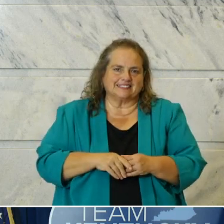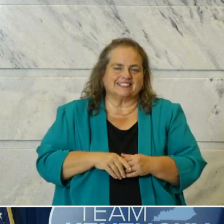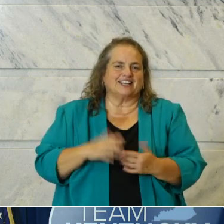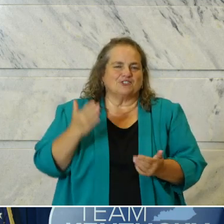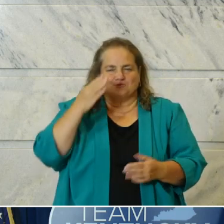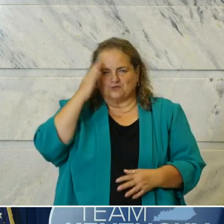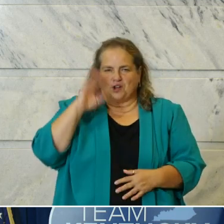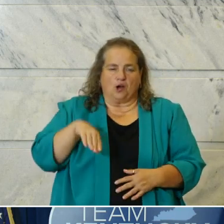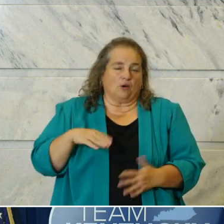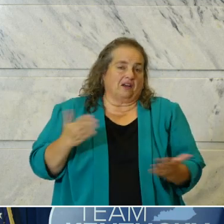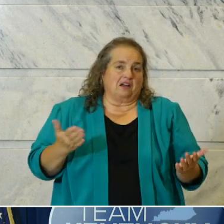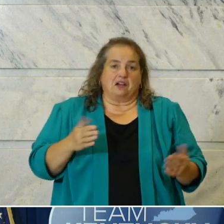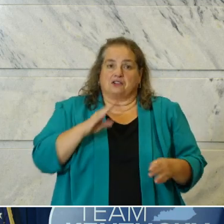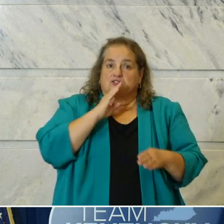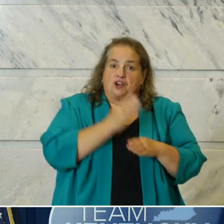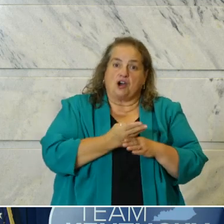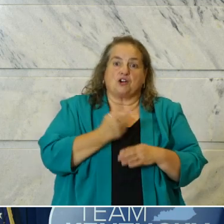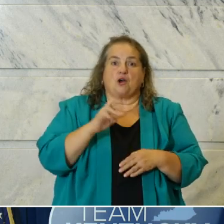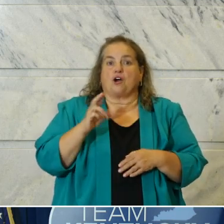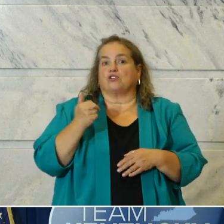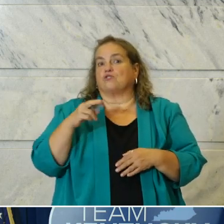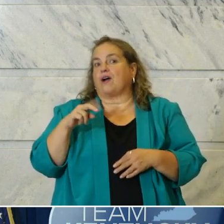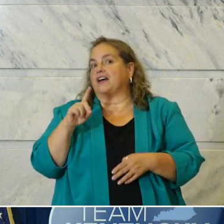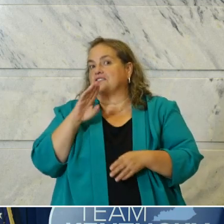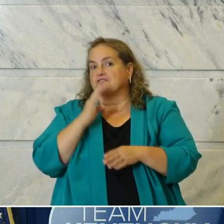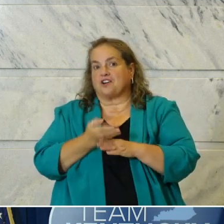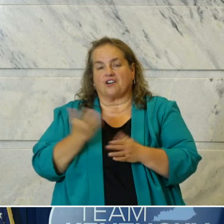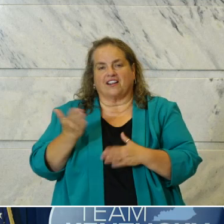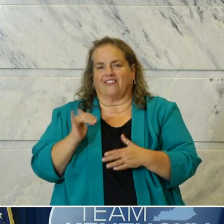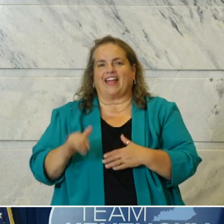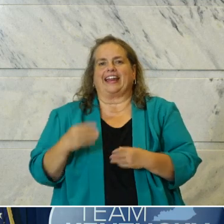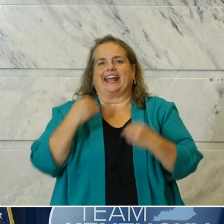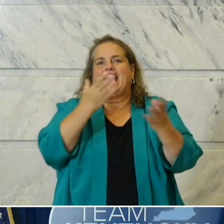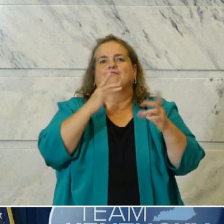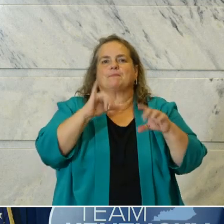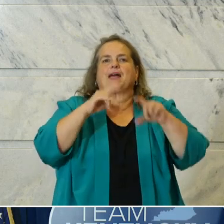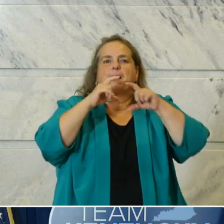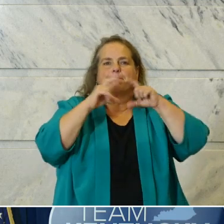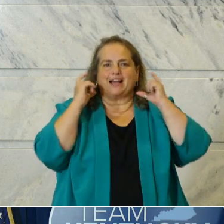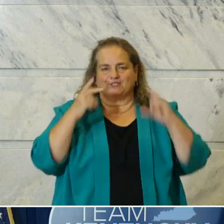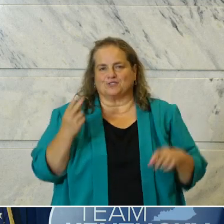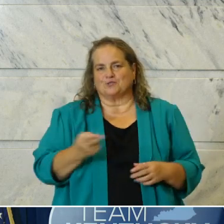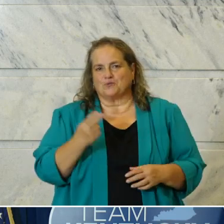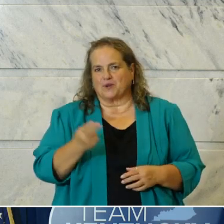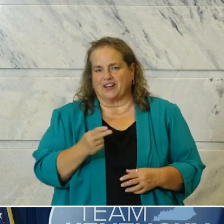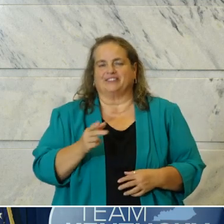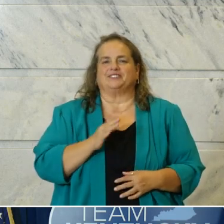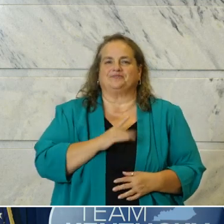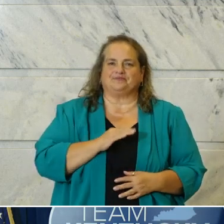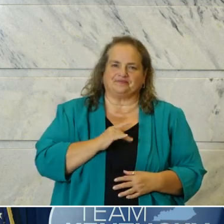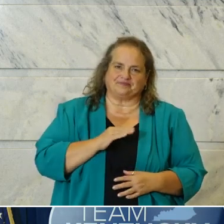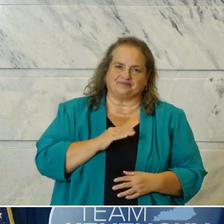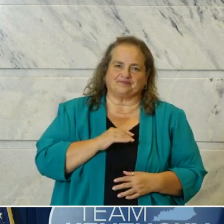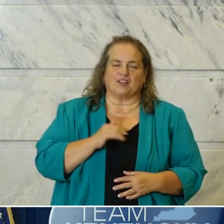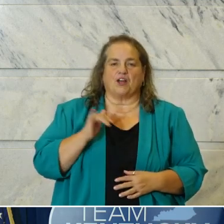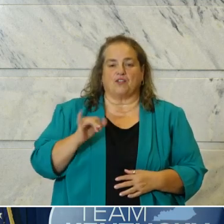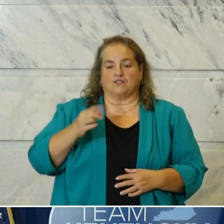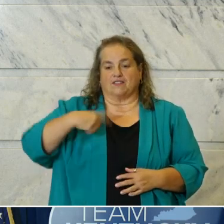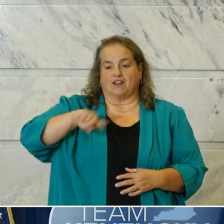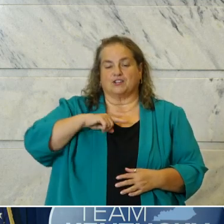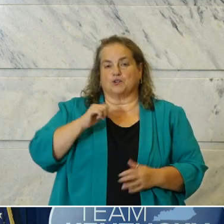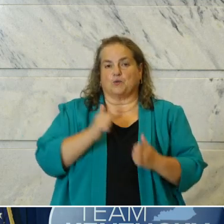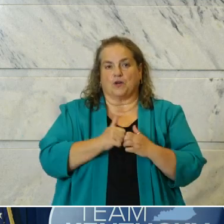or a granddaughter out there that provided that one. Those of us with daughters, we have all lived